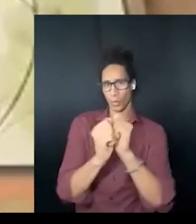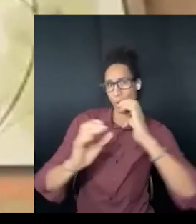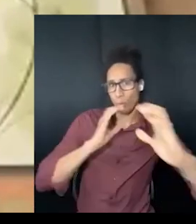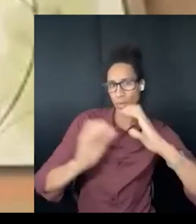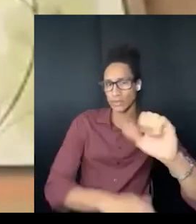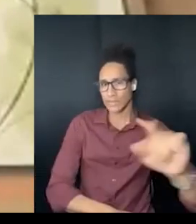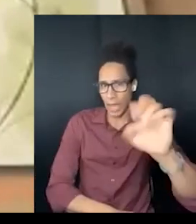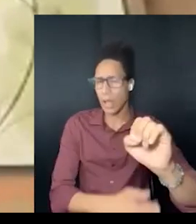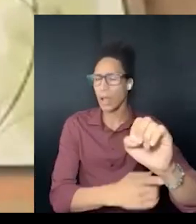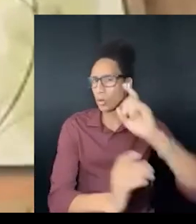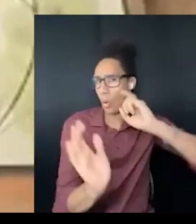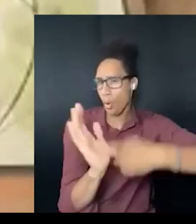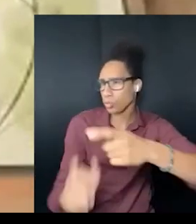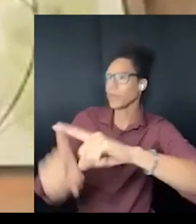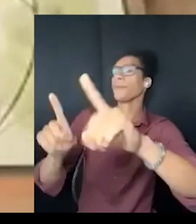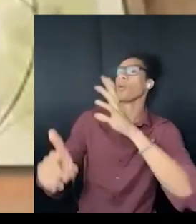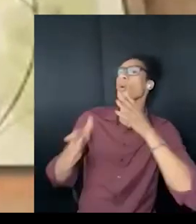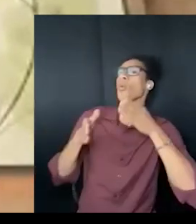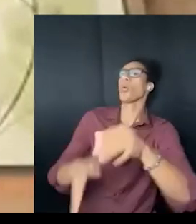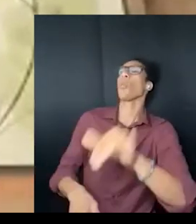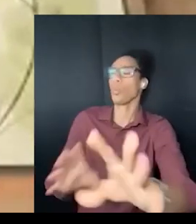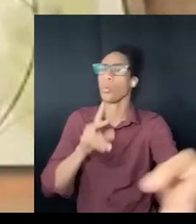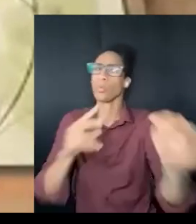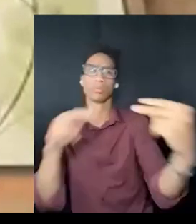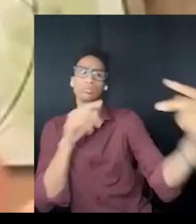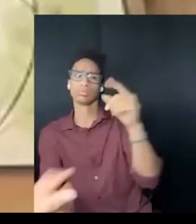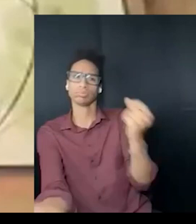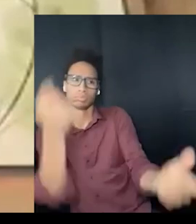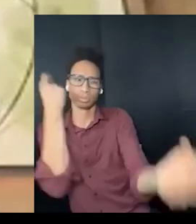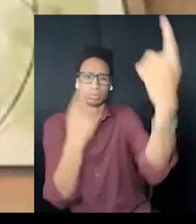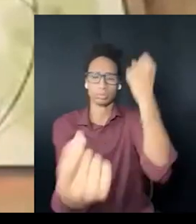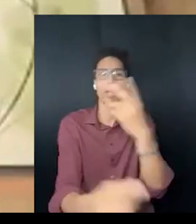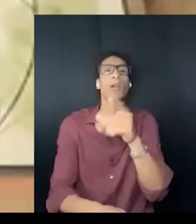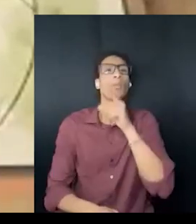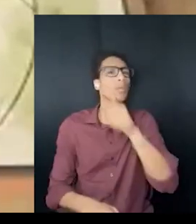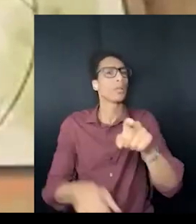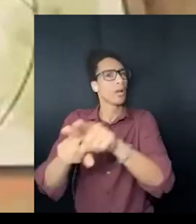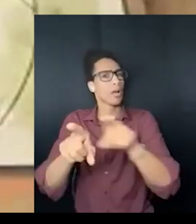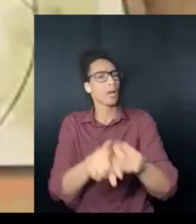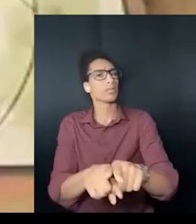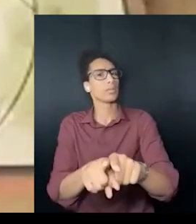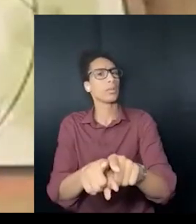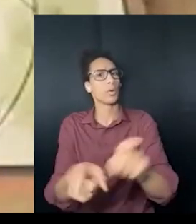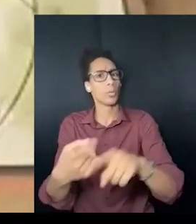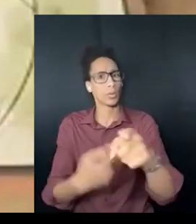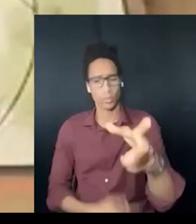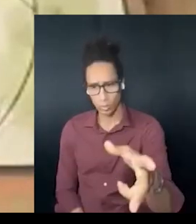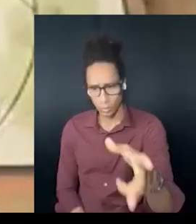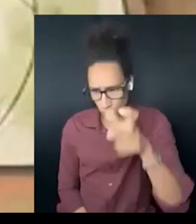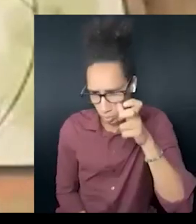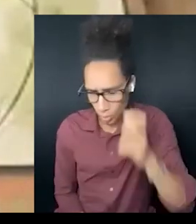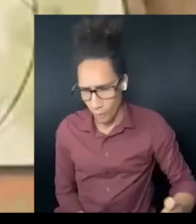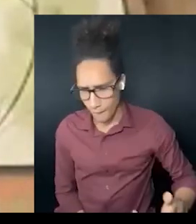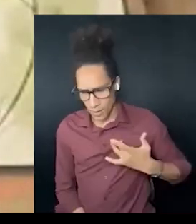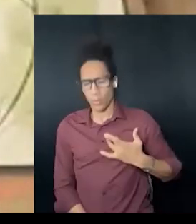and then to ponder, really think about what we hear and feel before we speak or before we